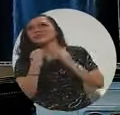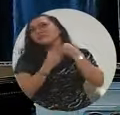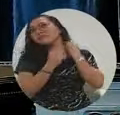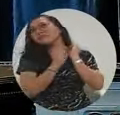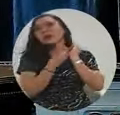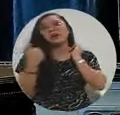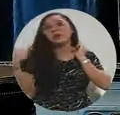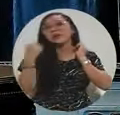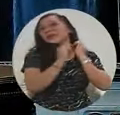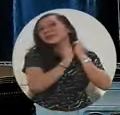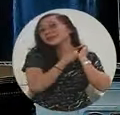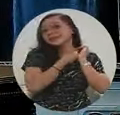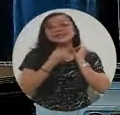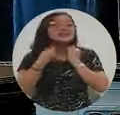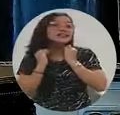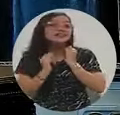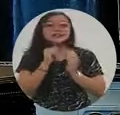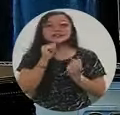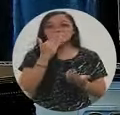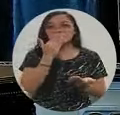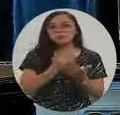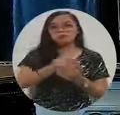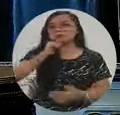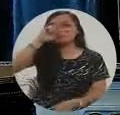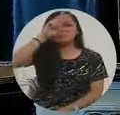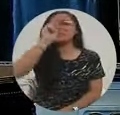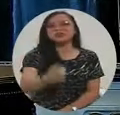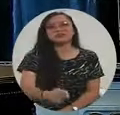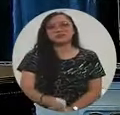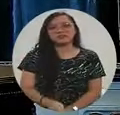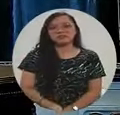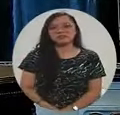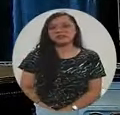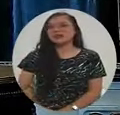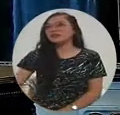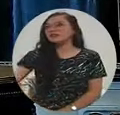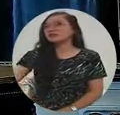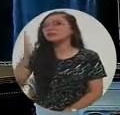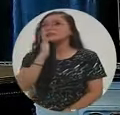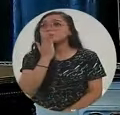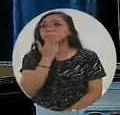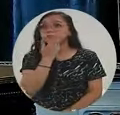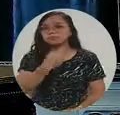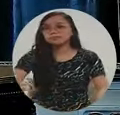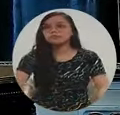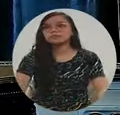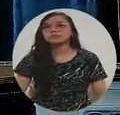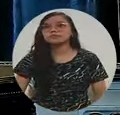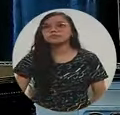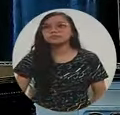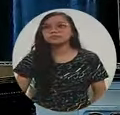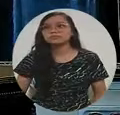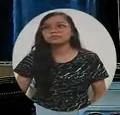Why is that important? Because in life, a shirt is not as precious as